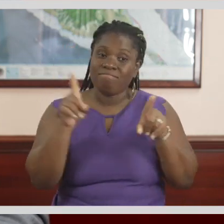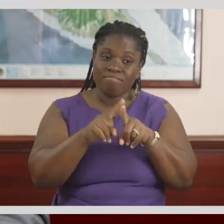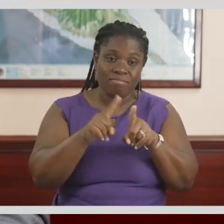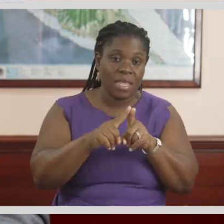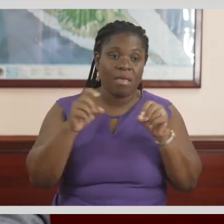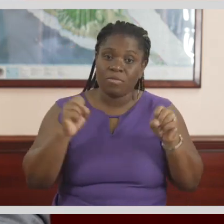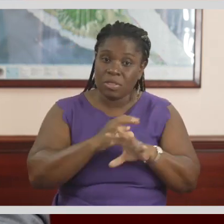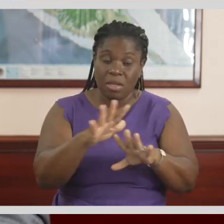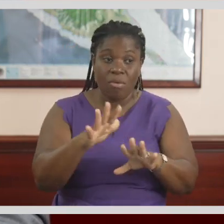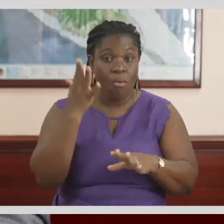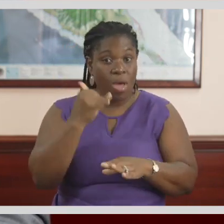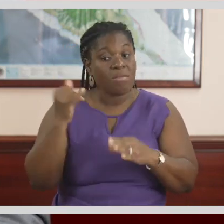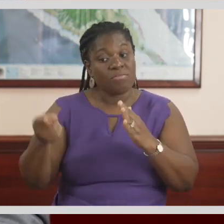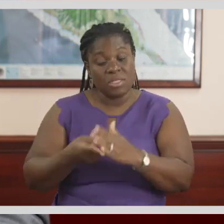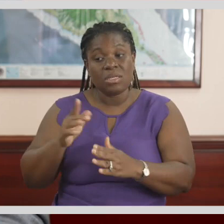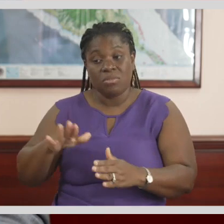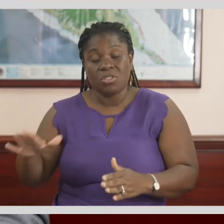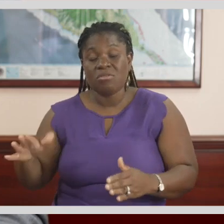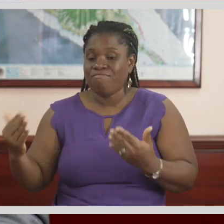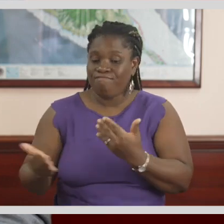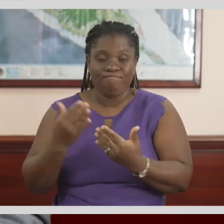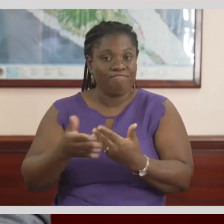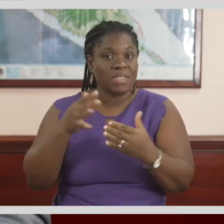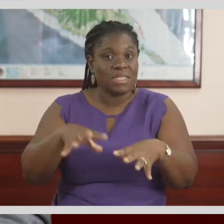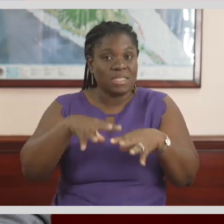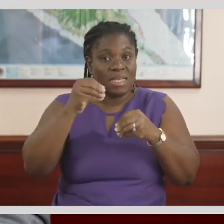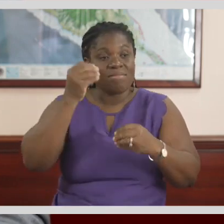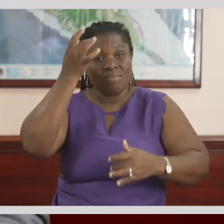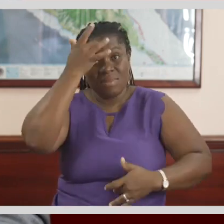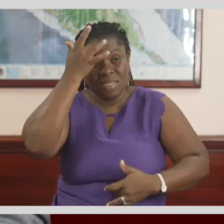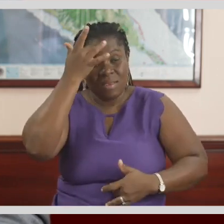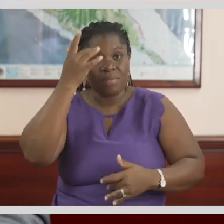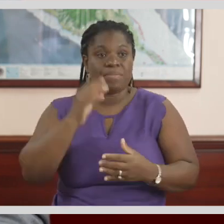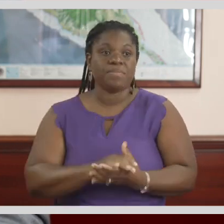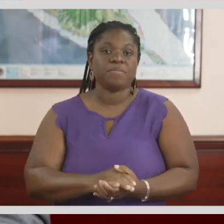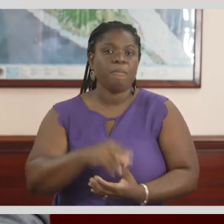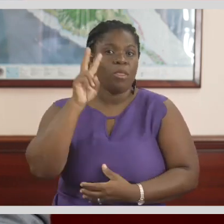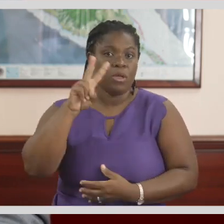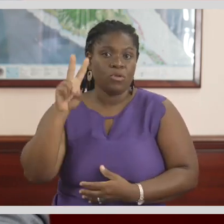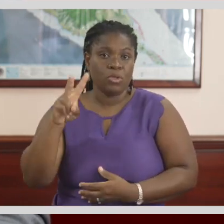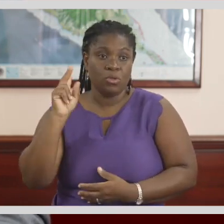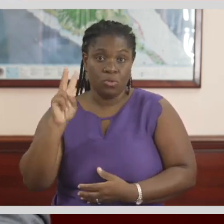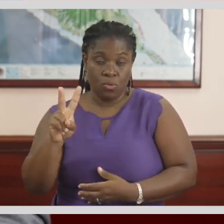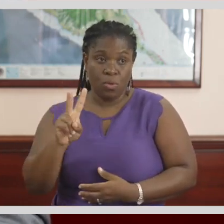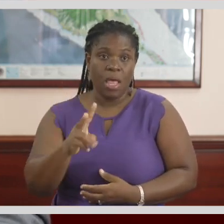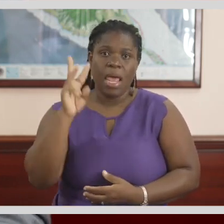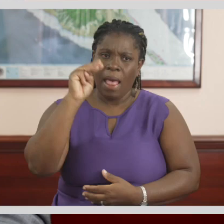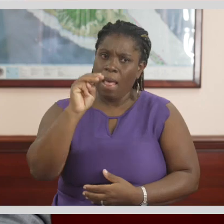region as several children are susceptible to measles. In 2022, in St. Kitts and Nevis,